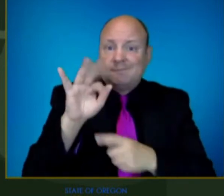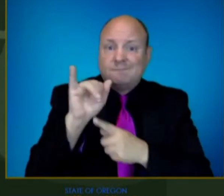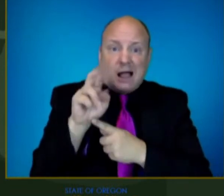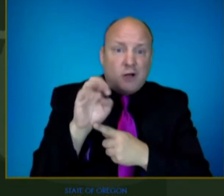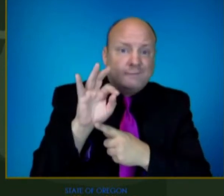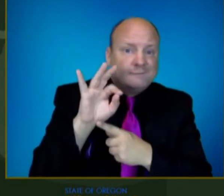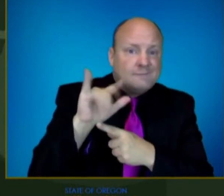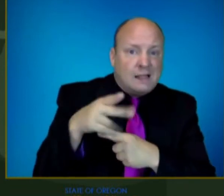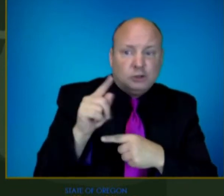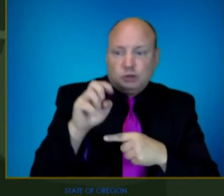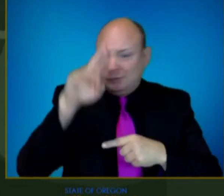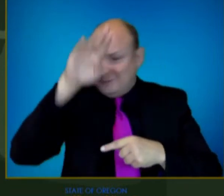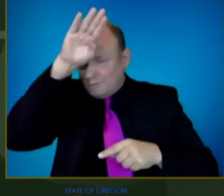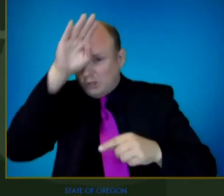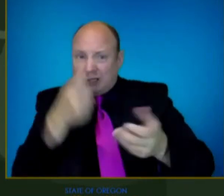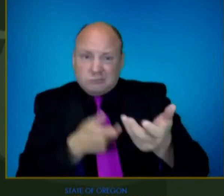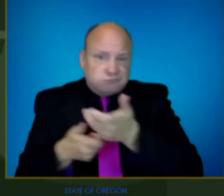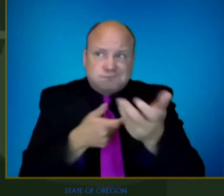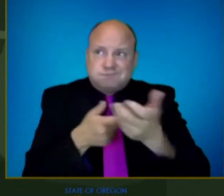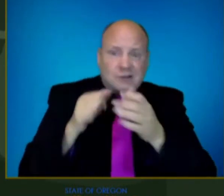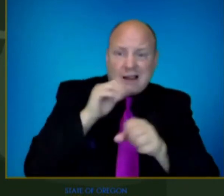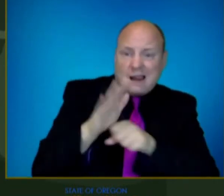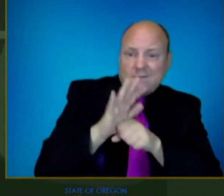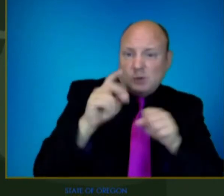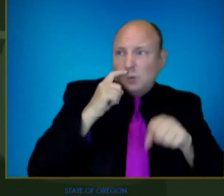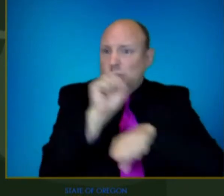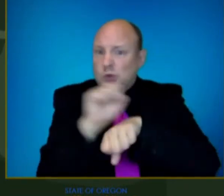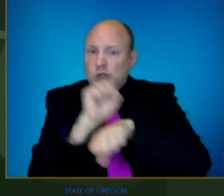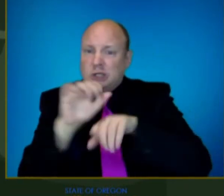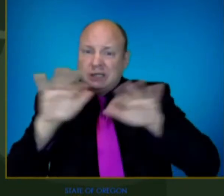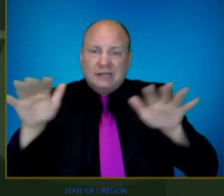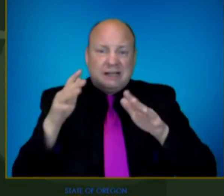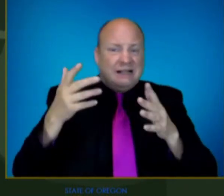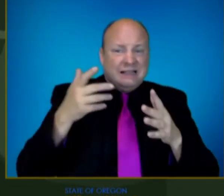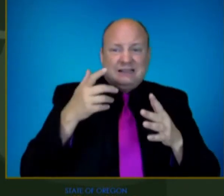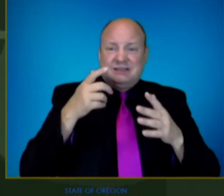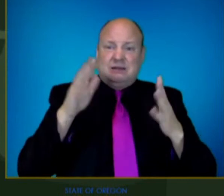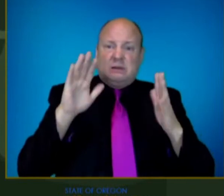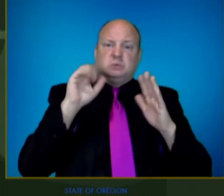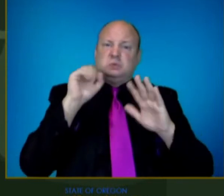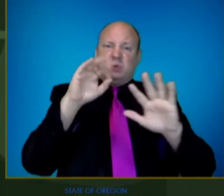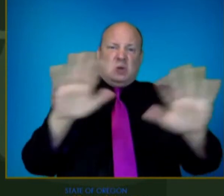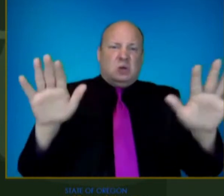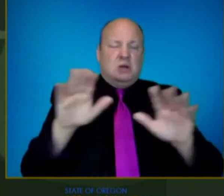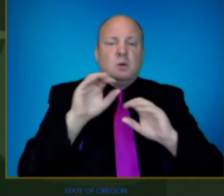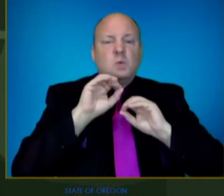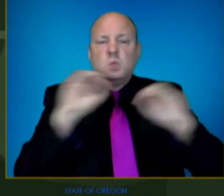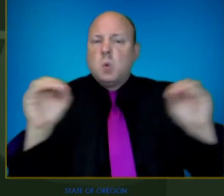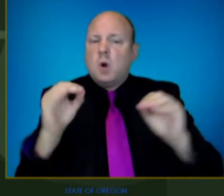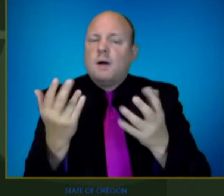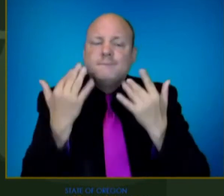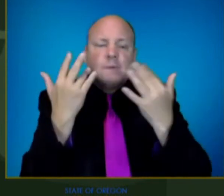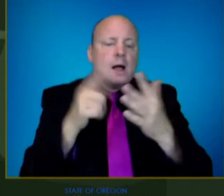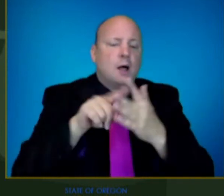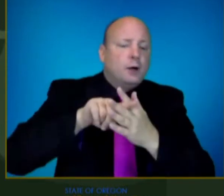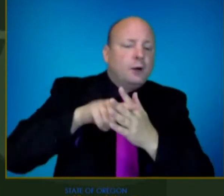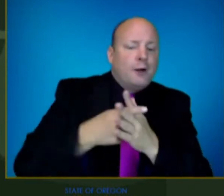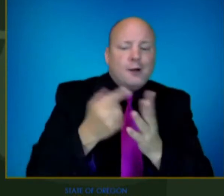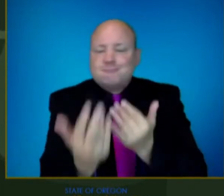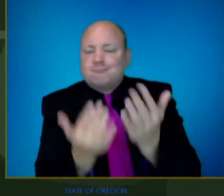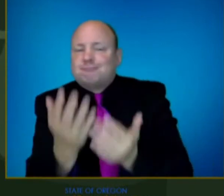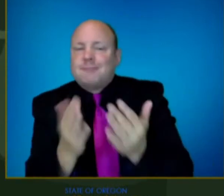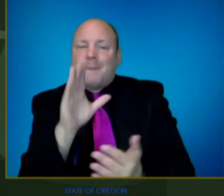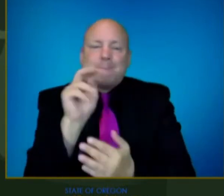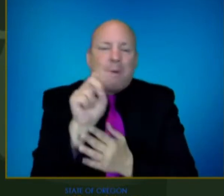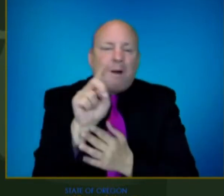part to prevent new fires from starting and to keep our communities safe. And now I will turn it over to Dr. Dean